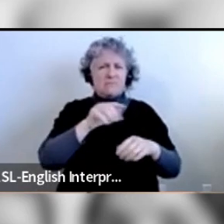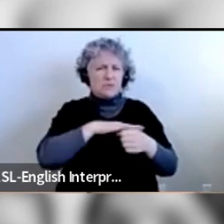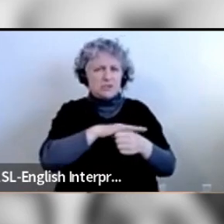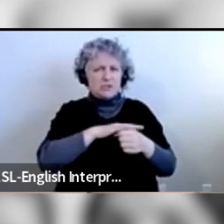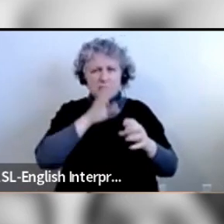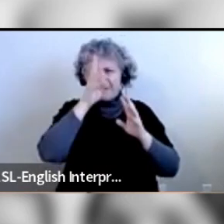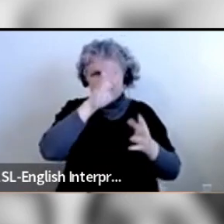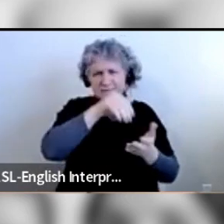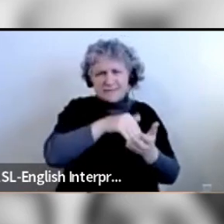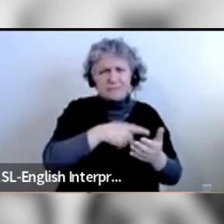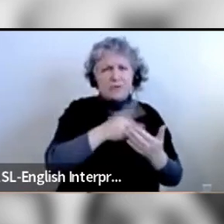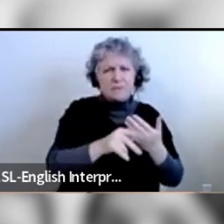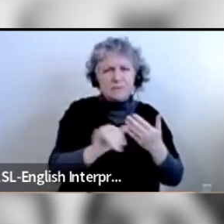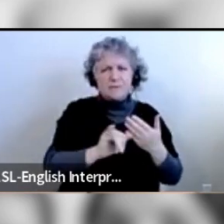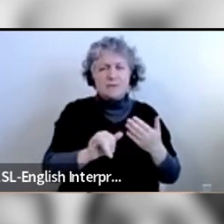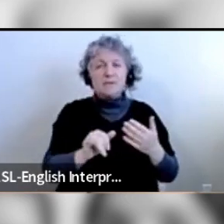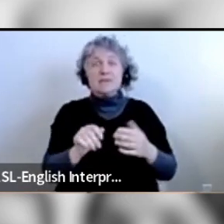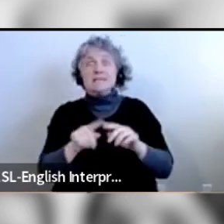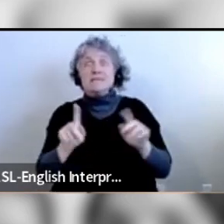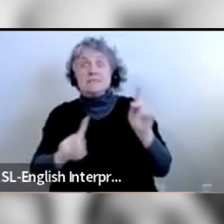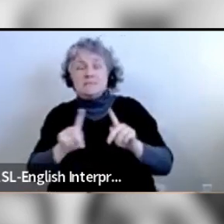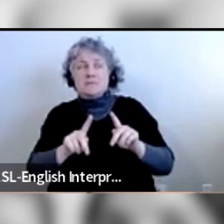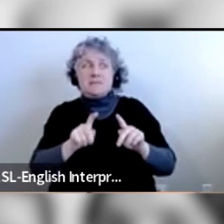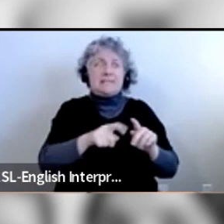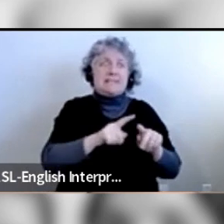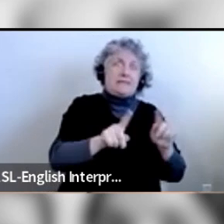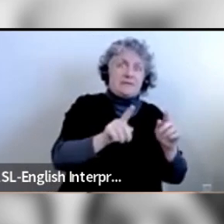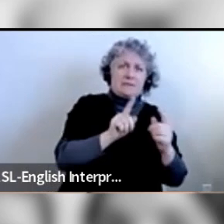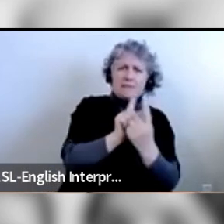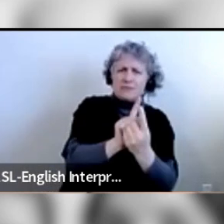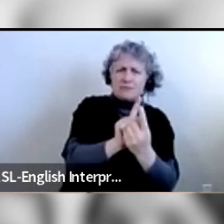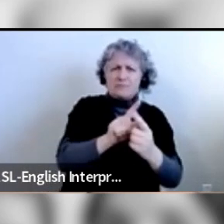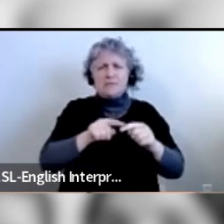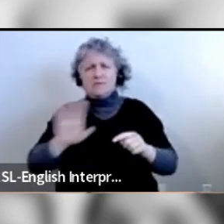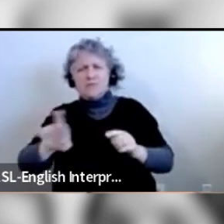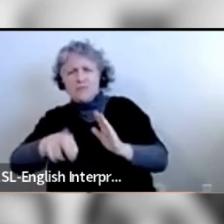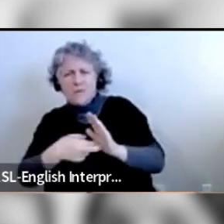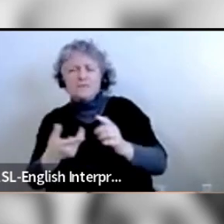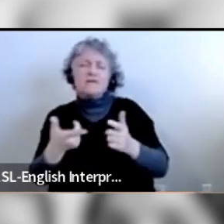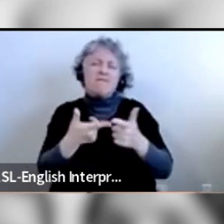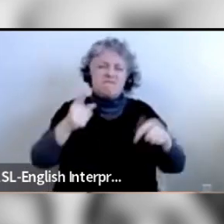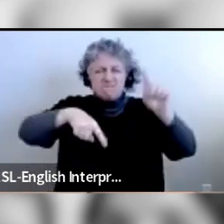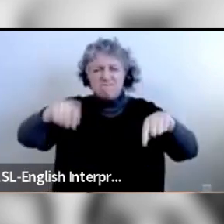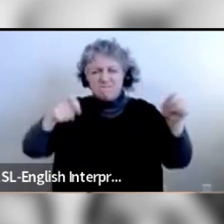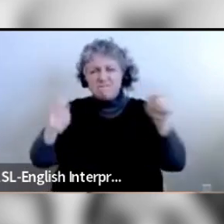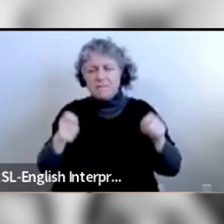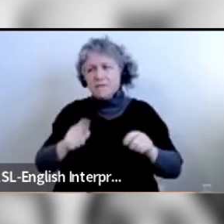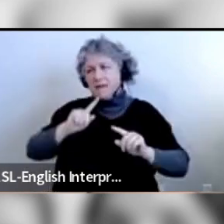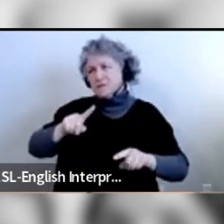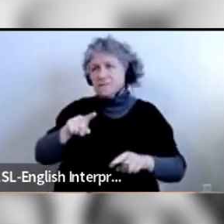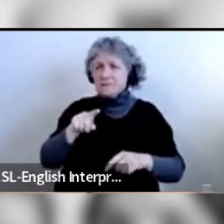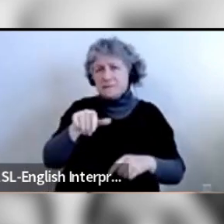people might need different kinds of mentorship depending on what your role on the leadership team looks like. So the answer is kind